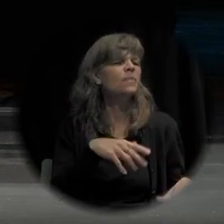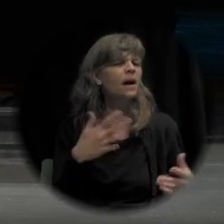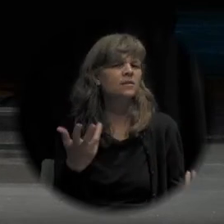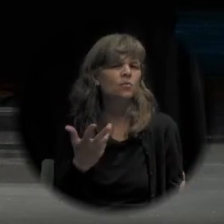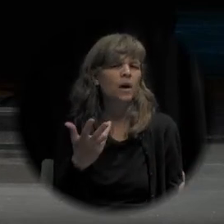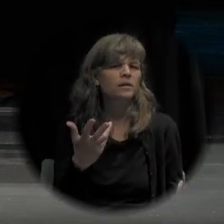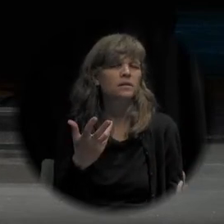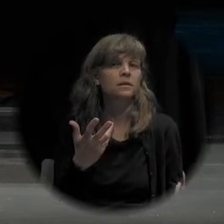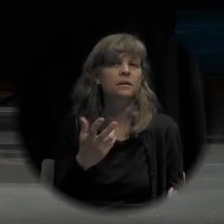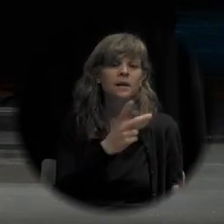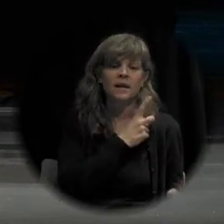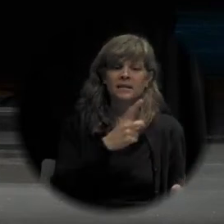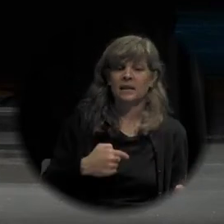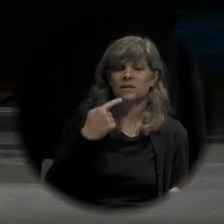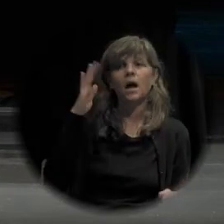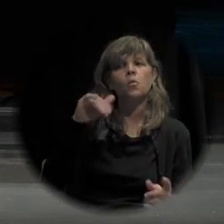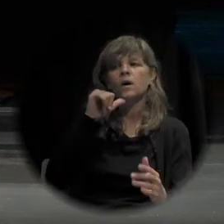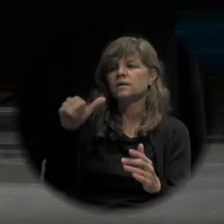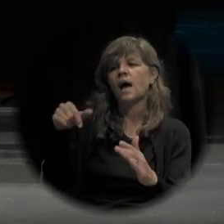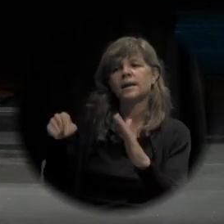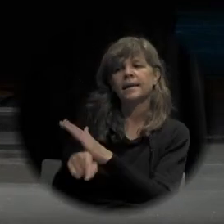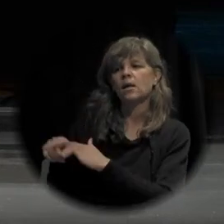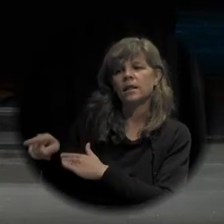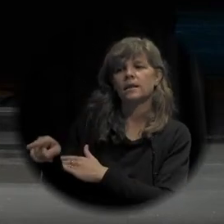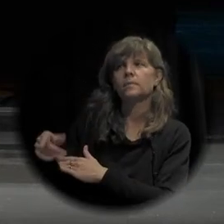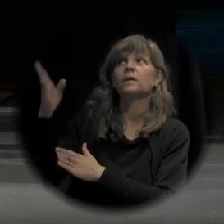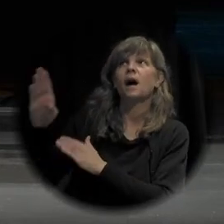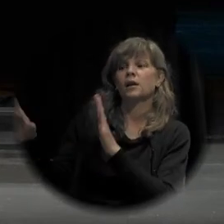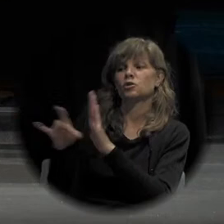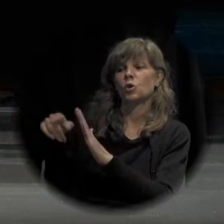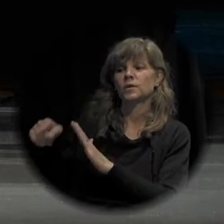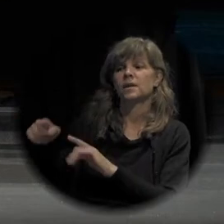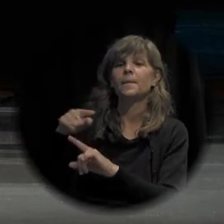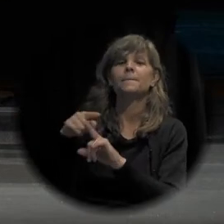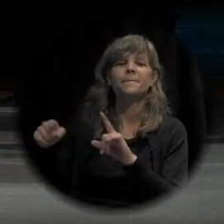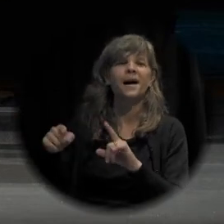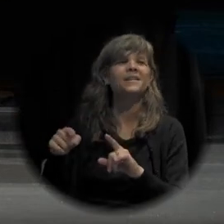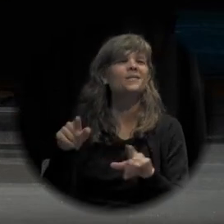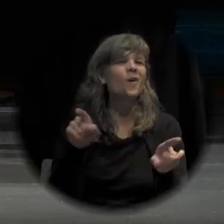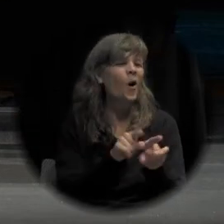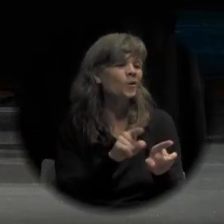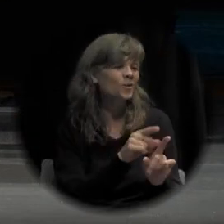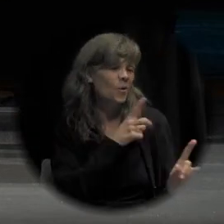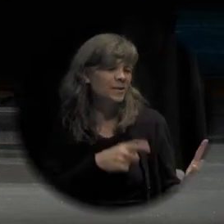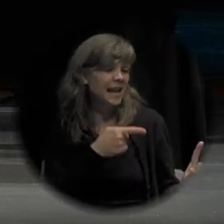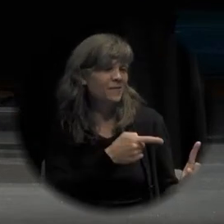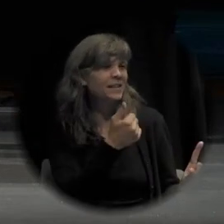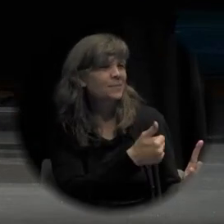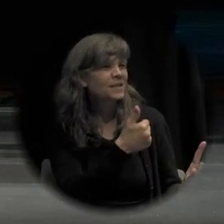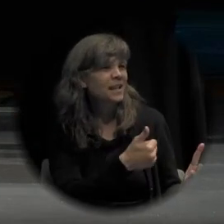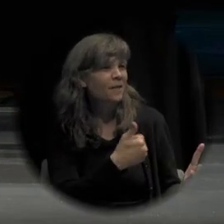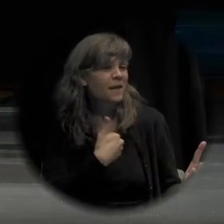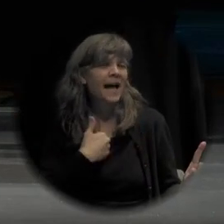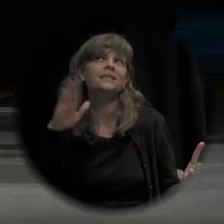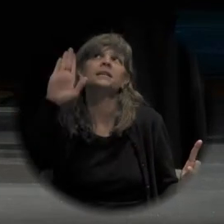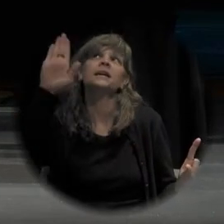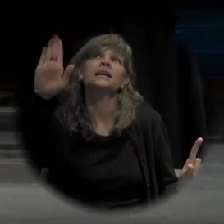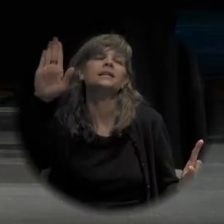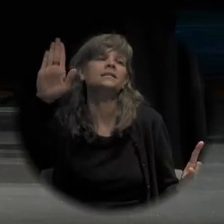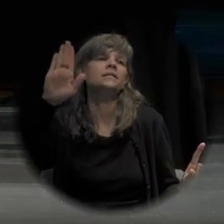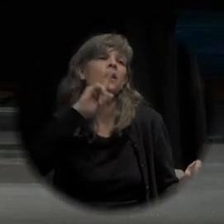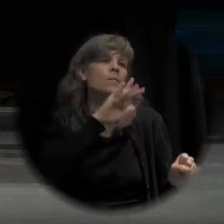David is saying, I'm not going to reach out my hand against the Lord's anointed, but he is the Lord's anointed. He has the promise of God. The kingship is for